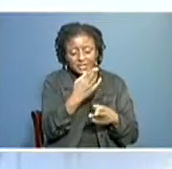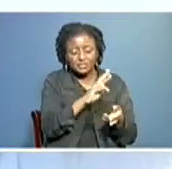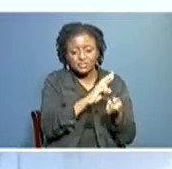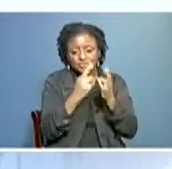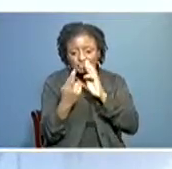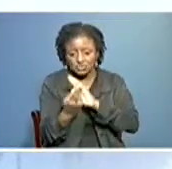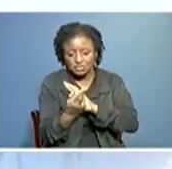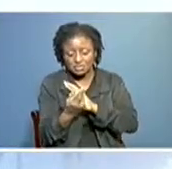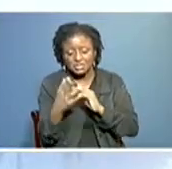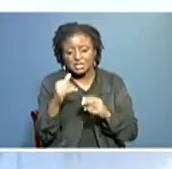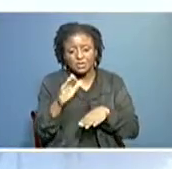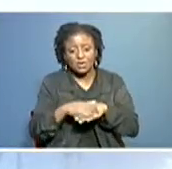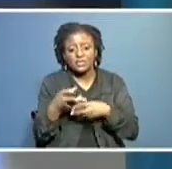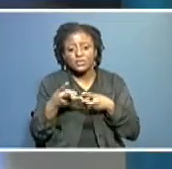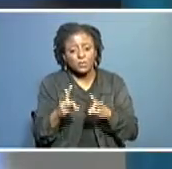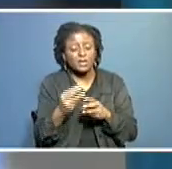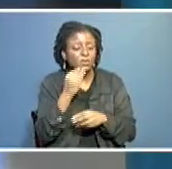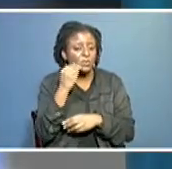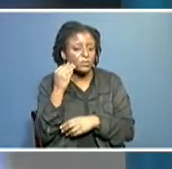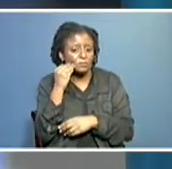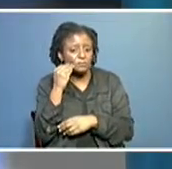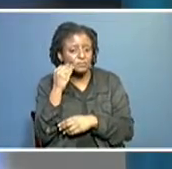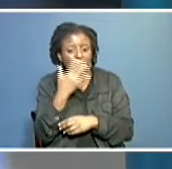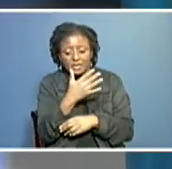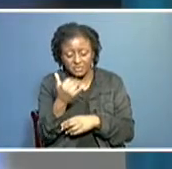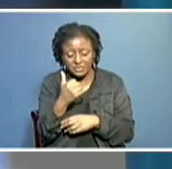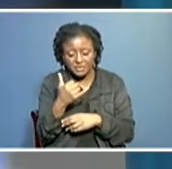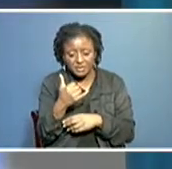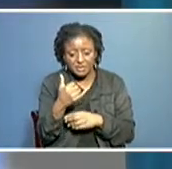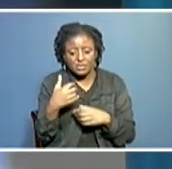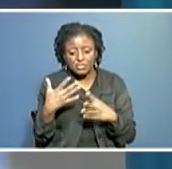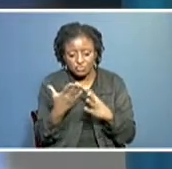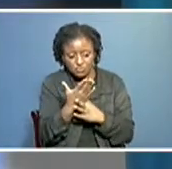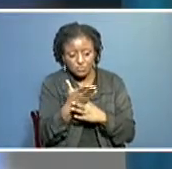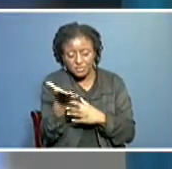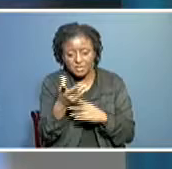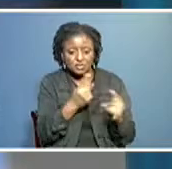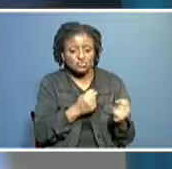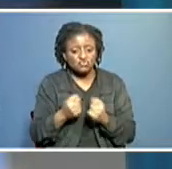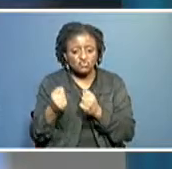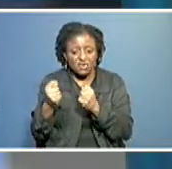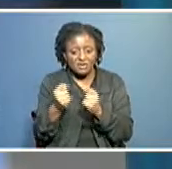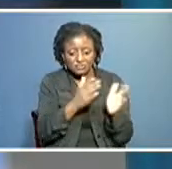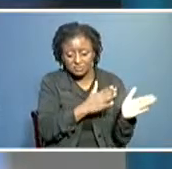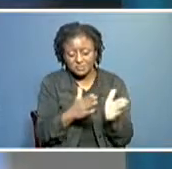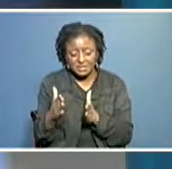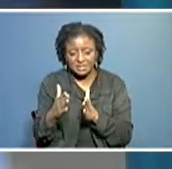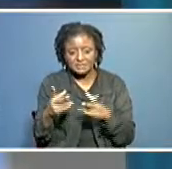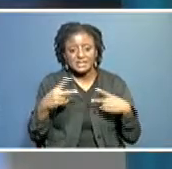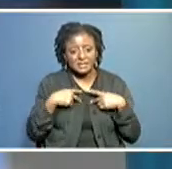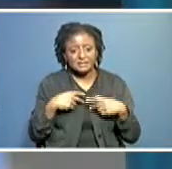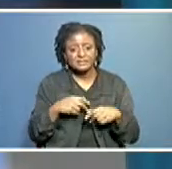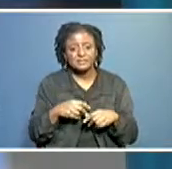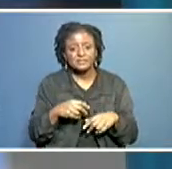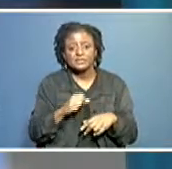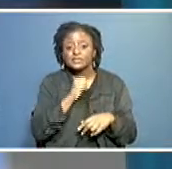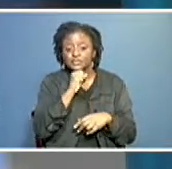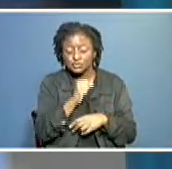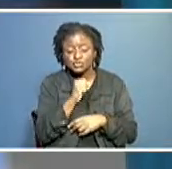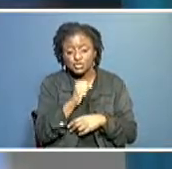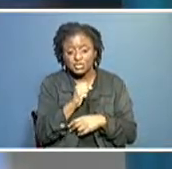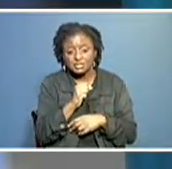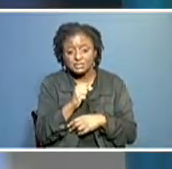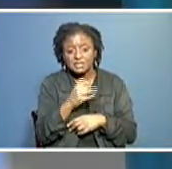home. They, through their travel arrangements, have insurance. They continue to receive a per diem from the government of the Bahamas.